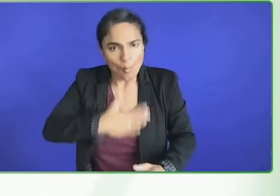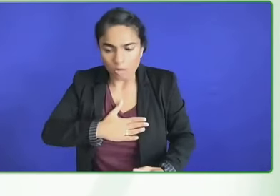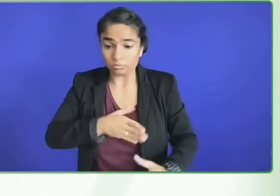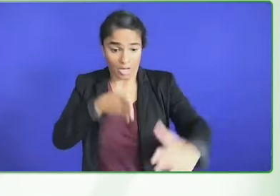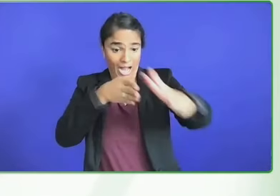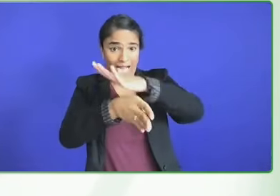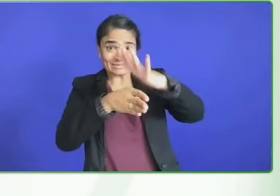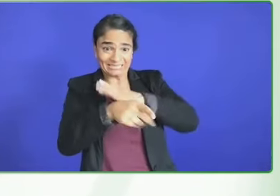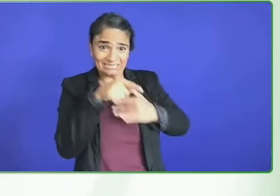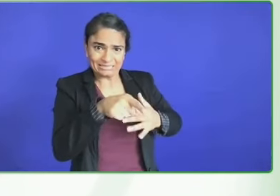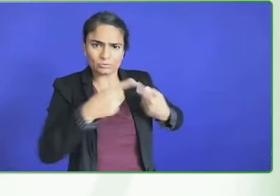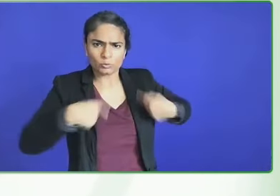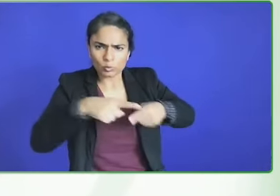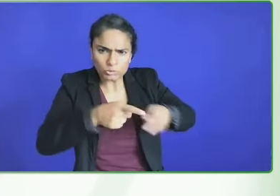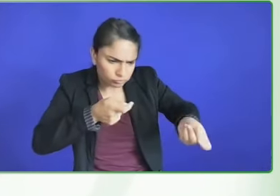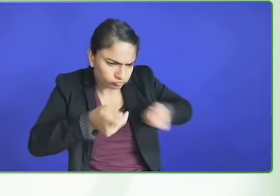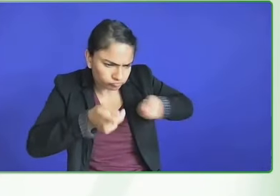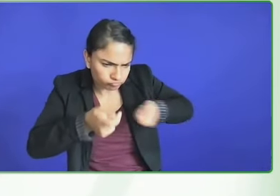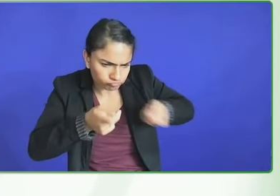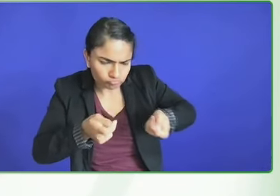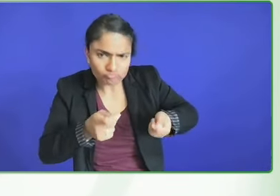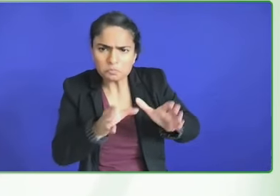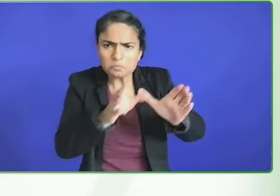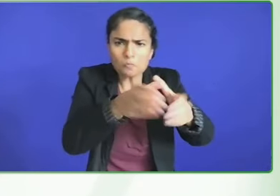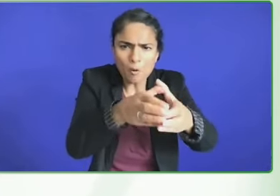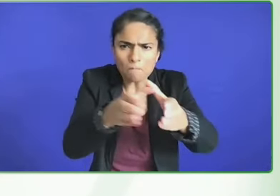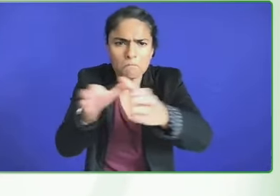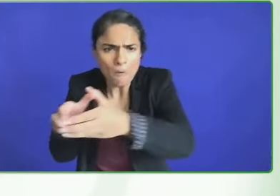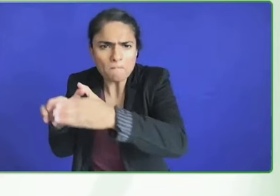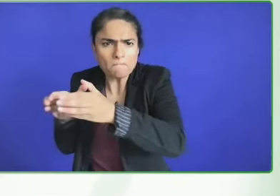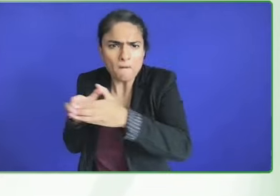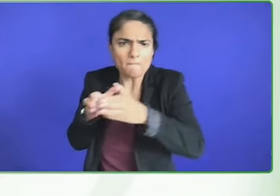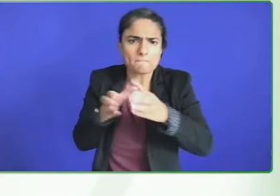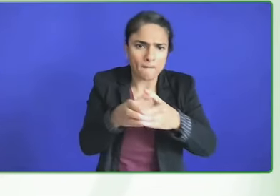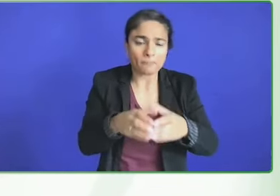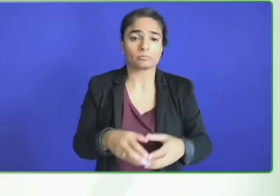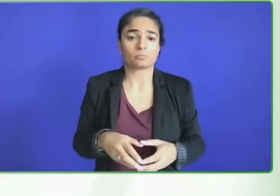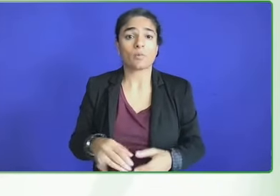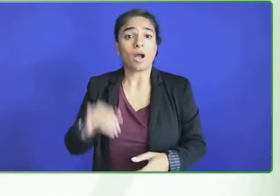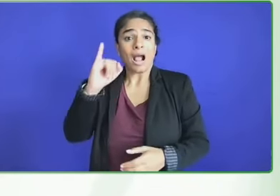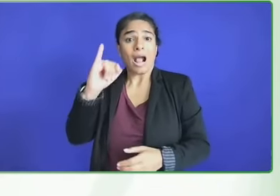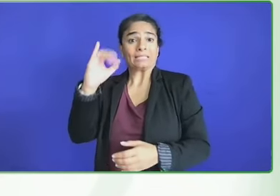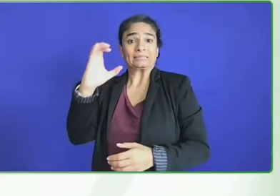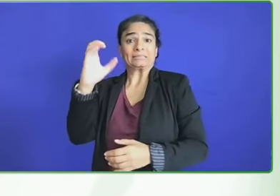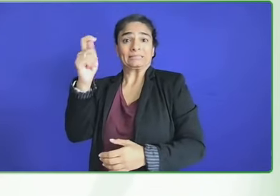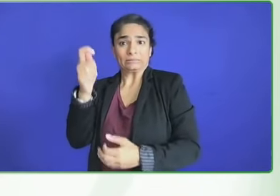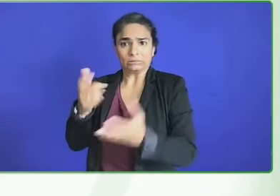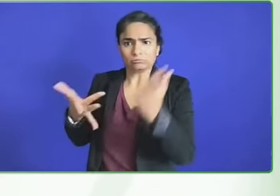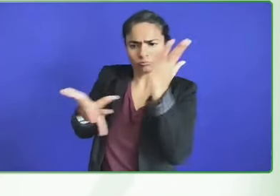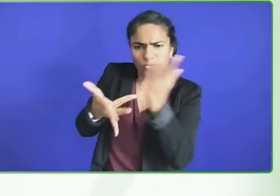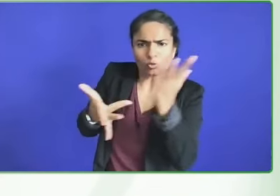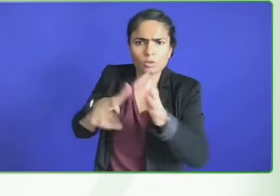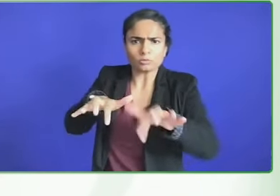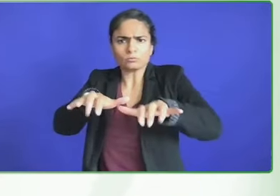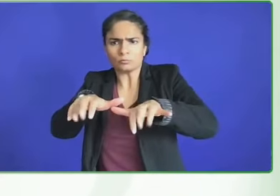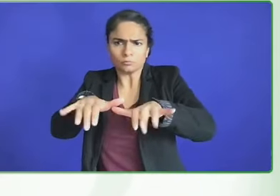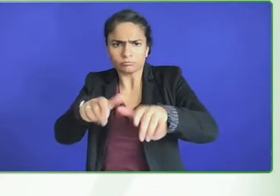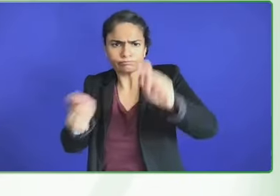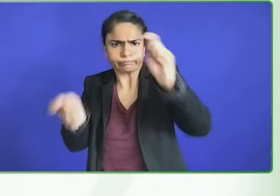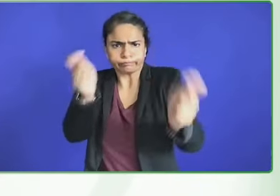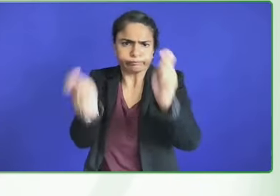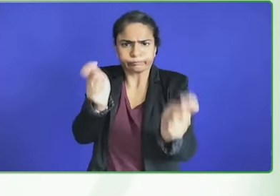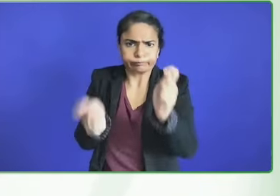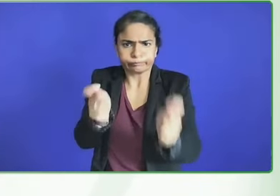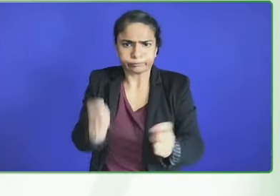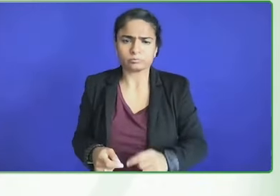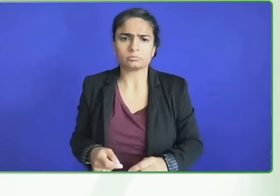legislation that it talks about what people need towards saying how products and services should